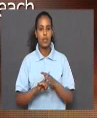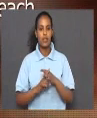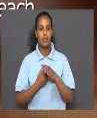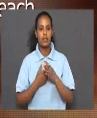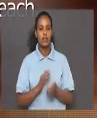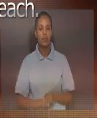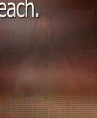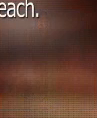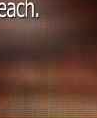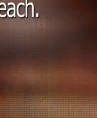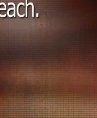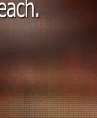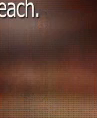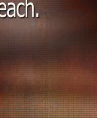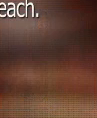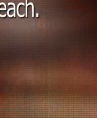Begin.